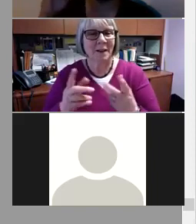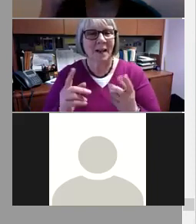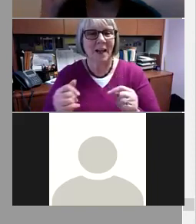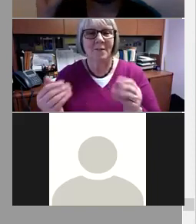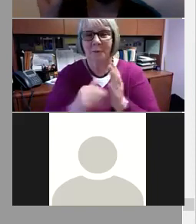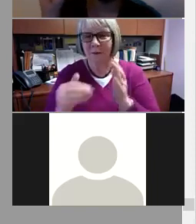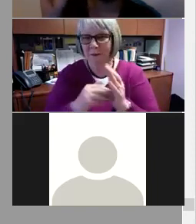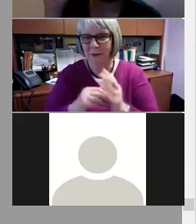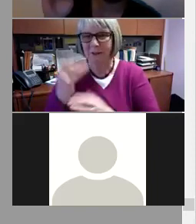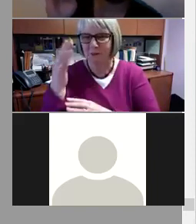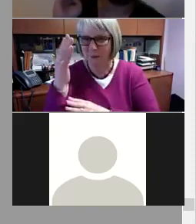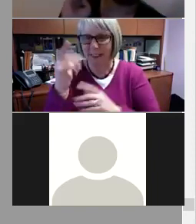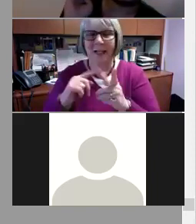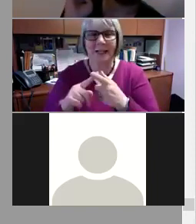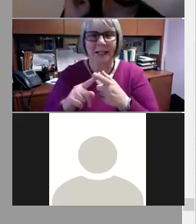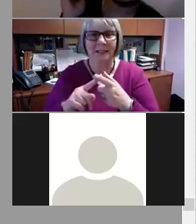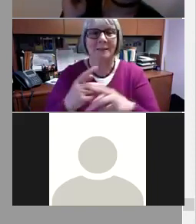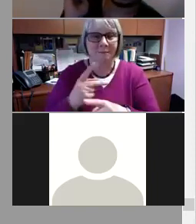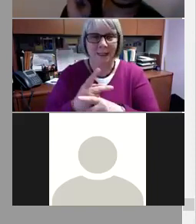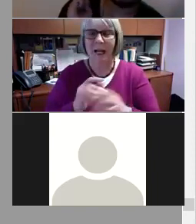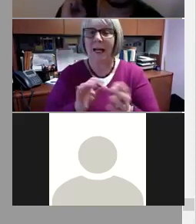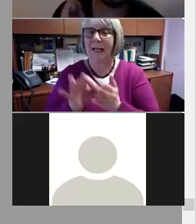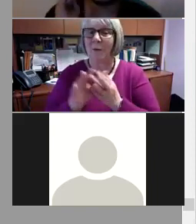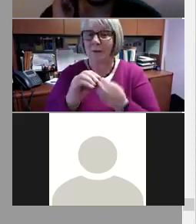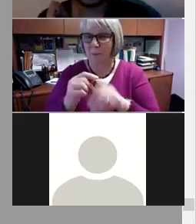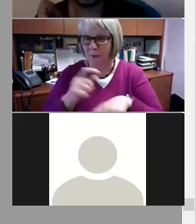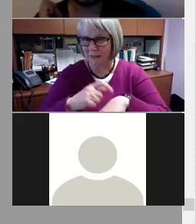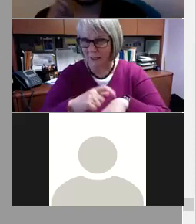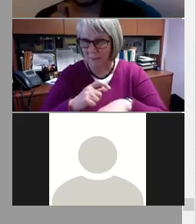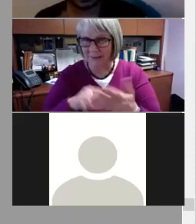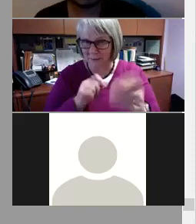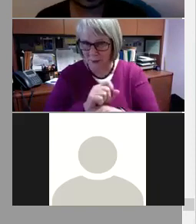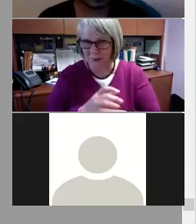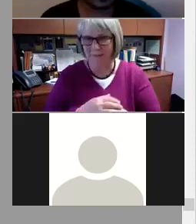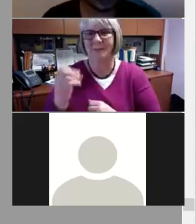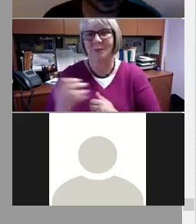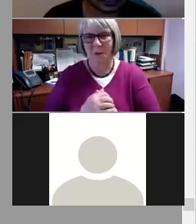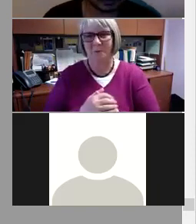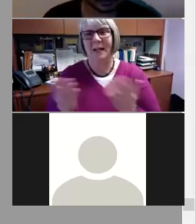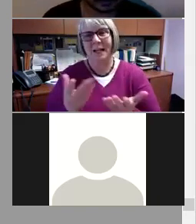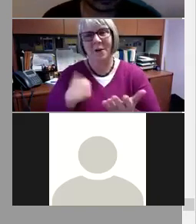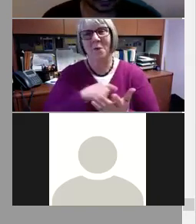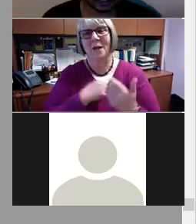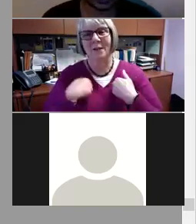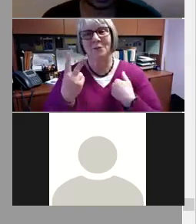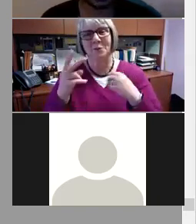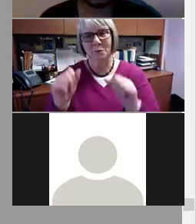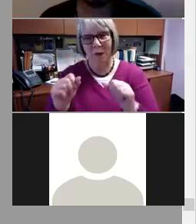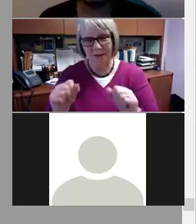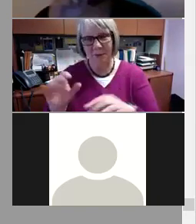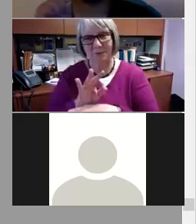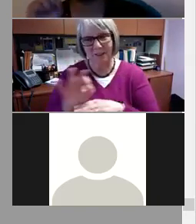then figure out and count the number of times we are executing something. So here we have two possible